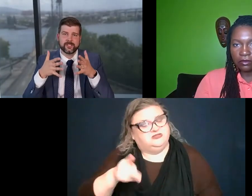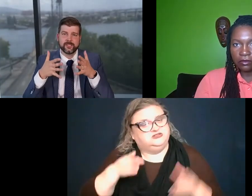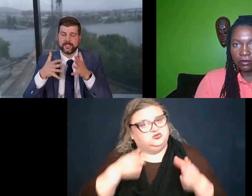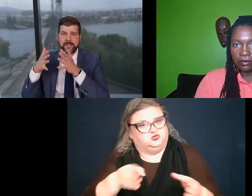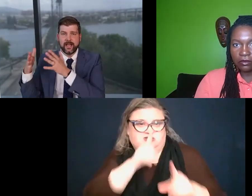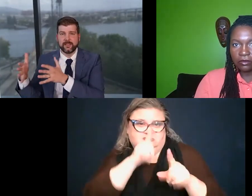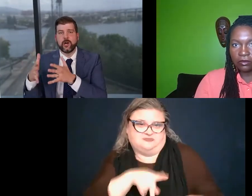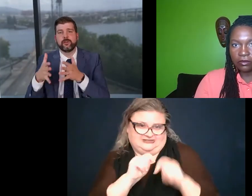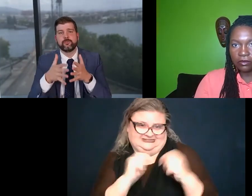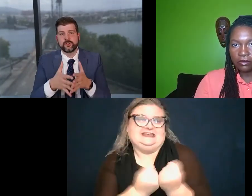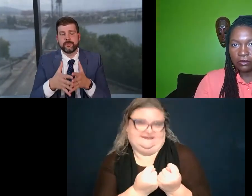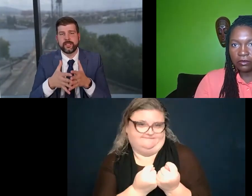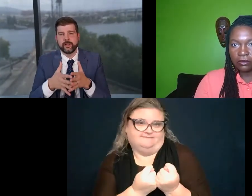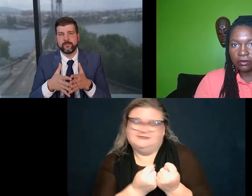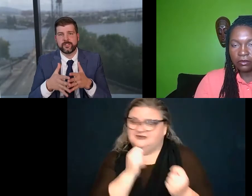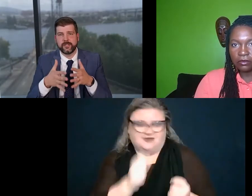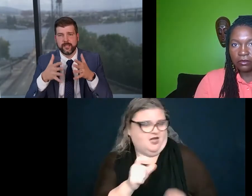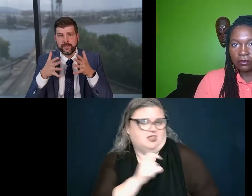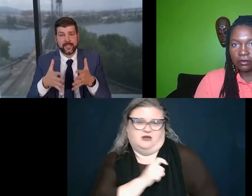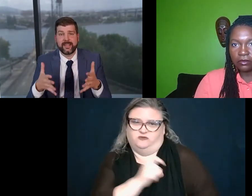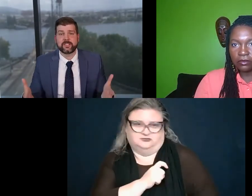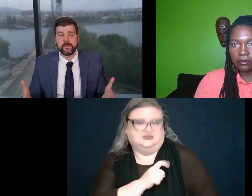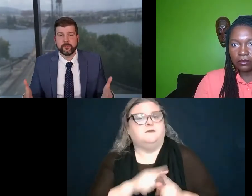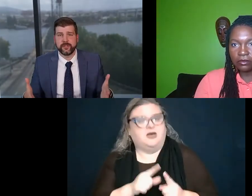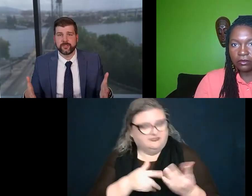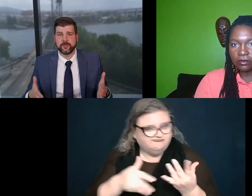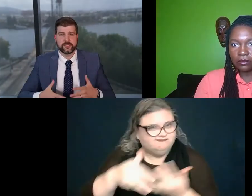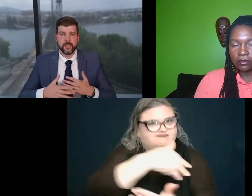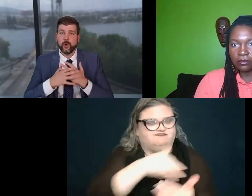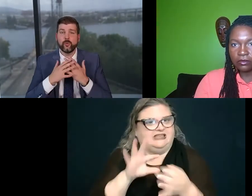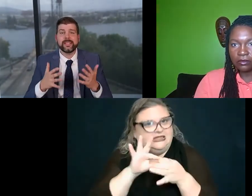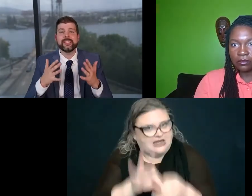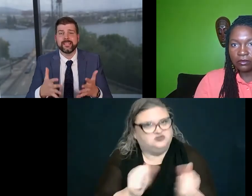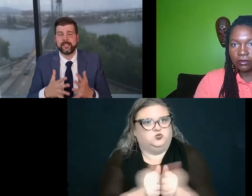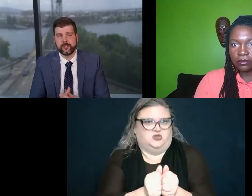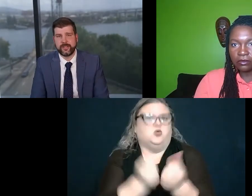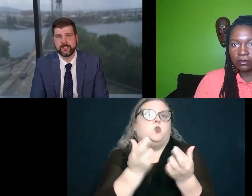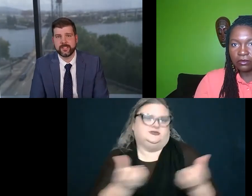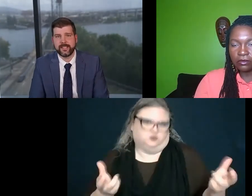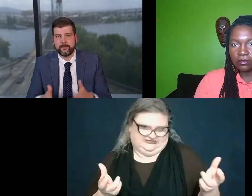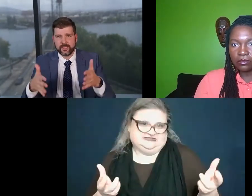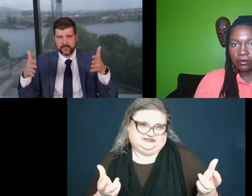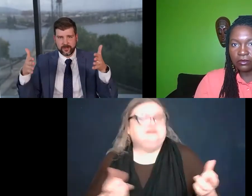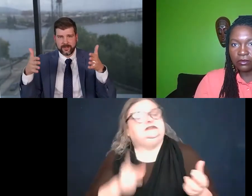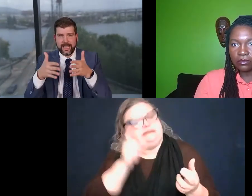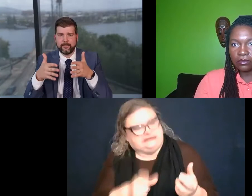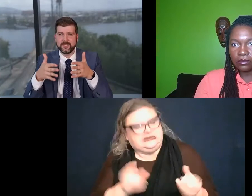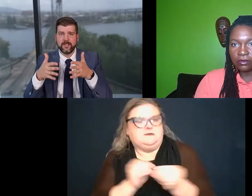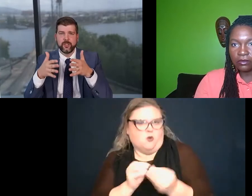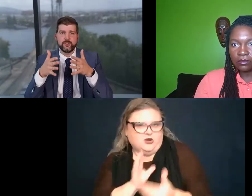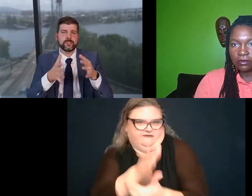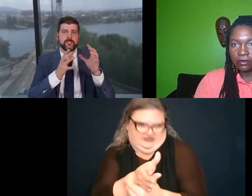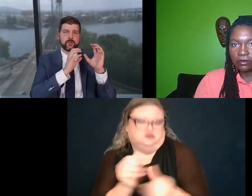can actually, it's a non-law enforcement intervention that connects people to resources. We need interventions like that because there are